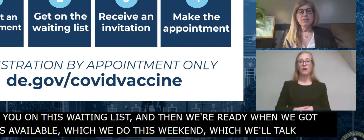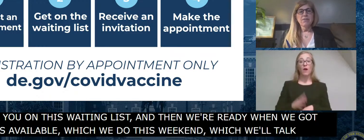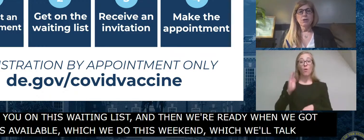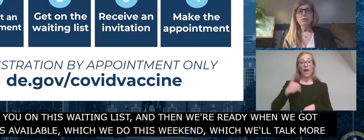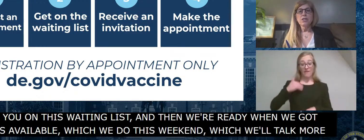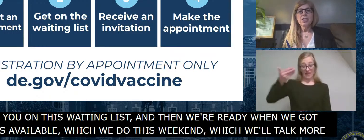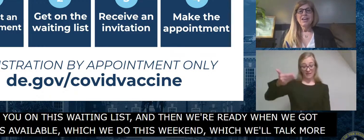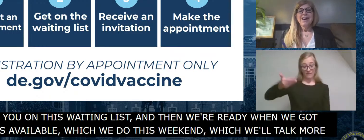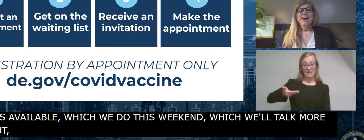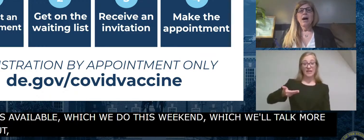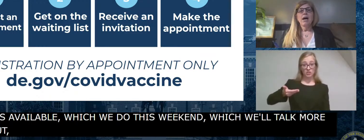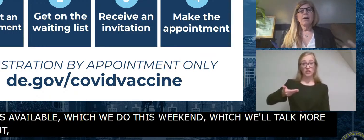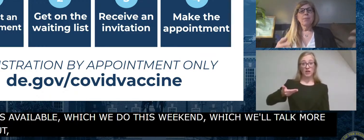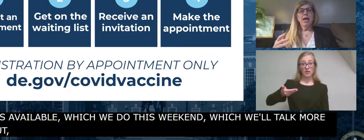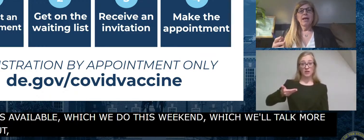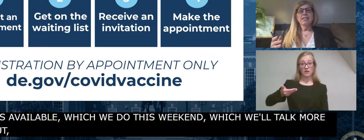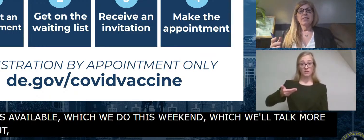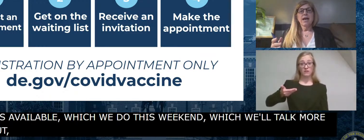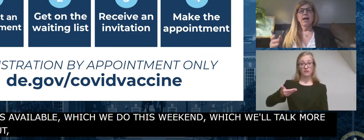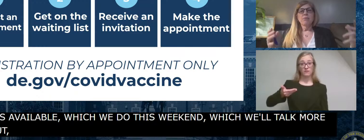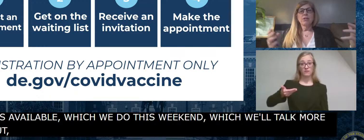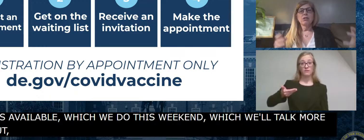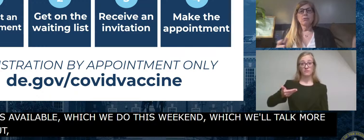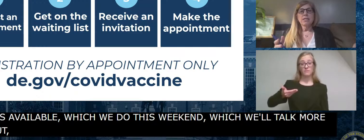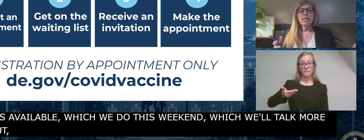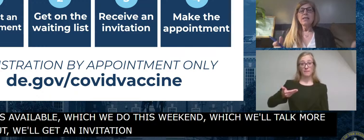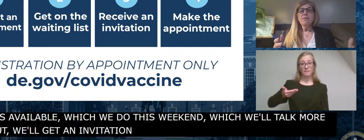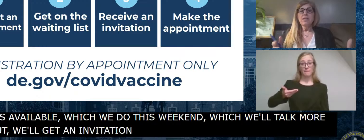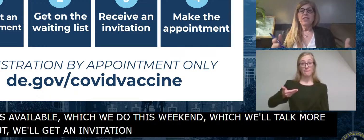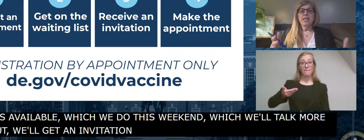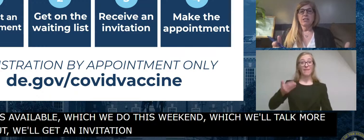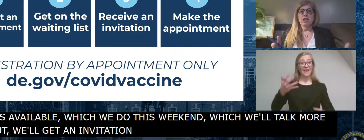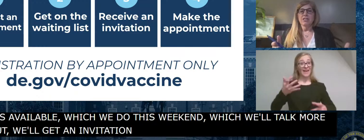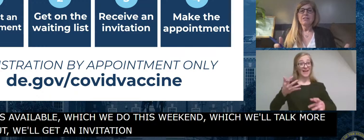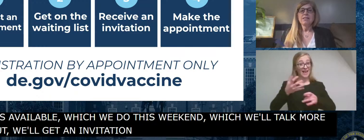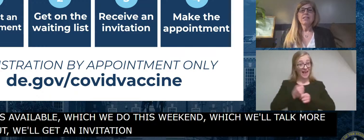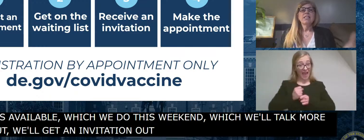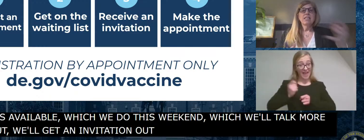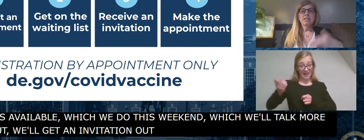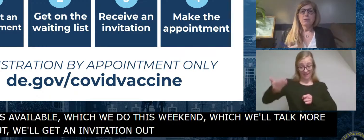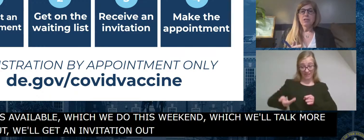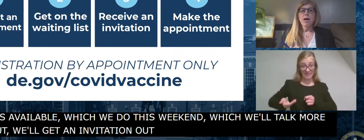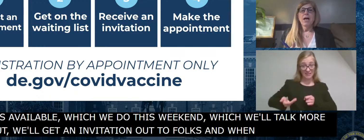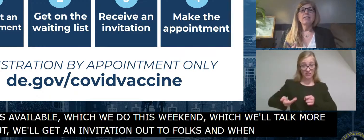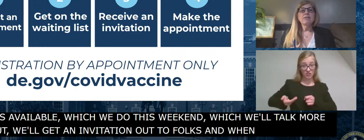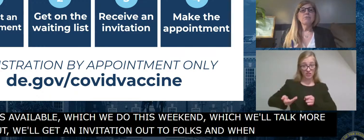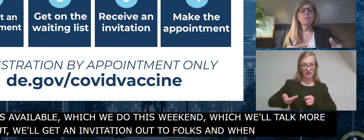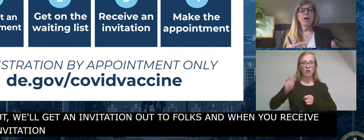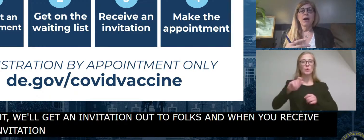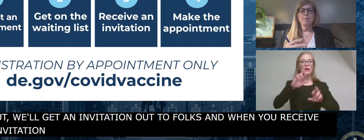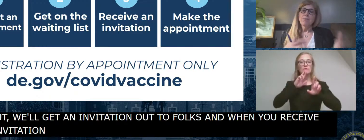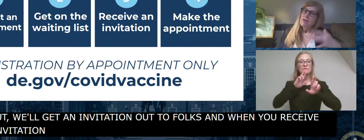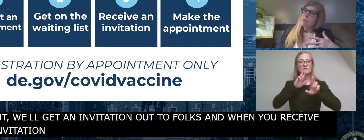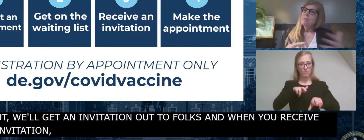invitation out to folks. And when you receive an invitation, you need to respond